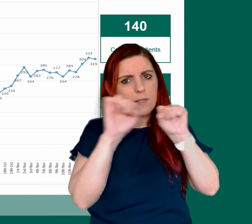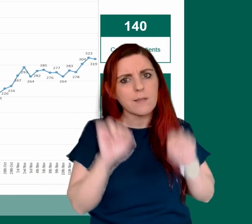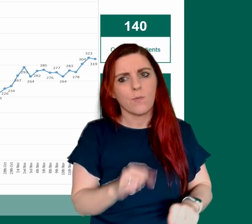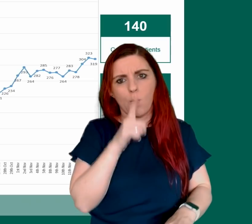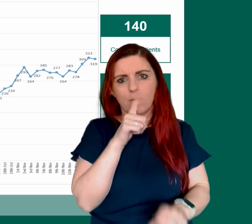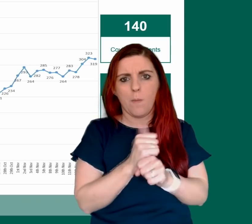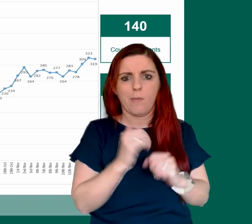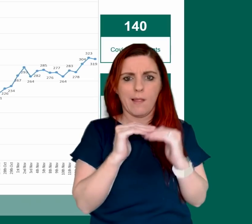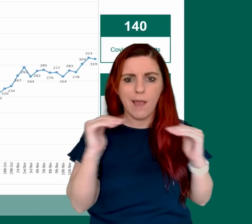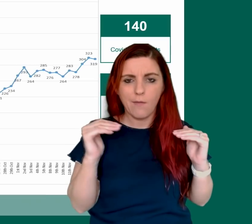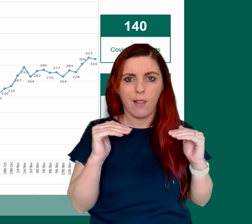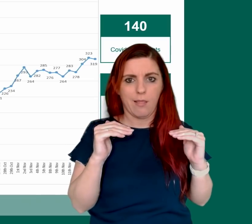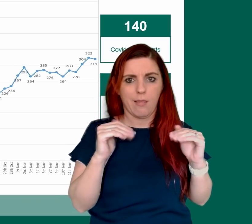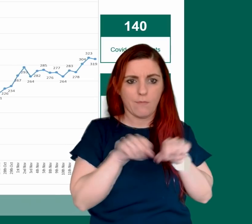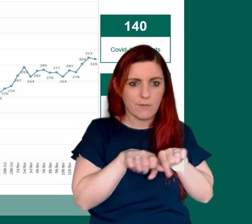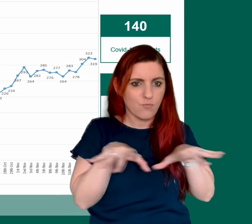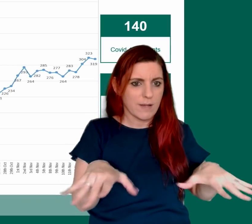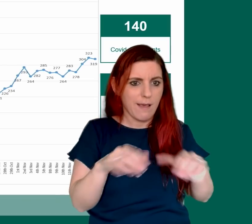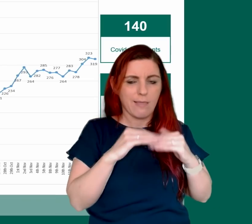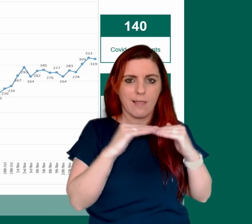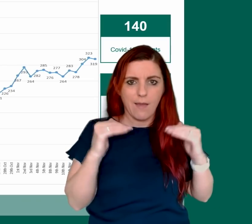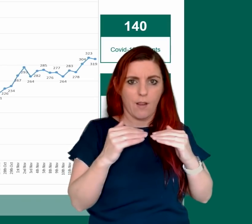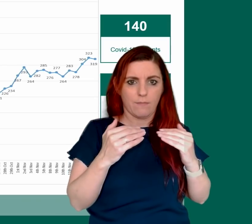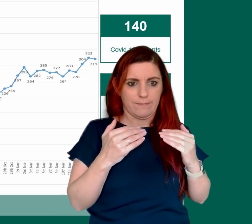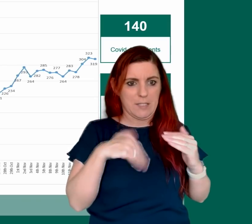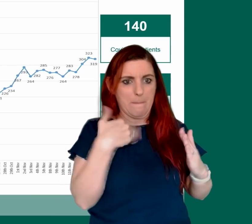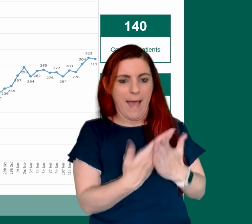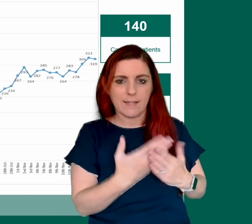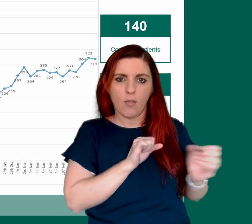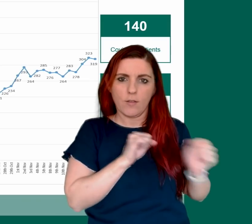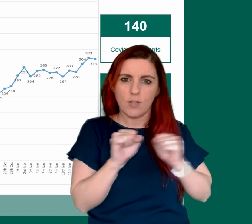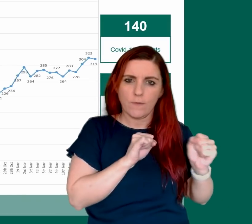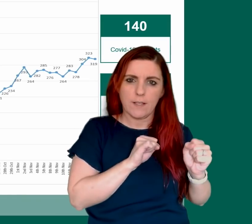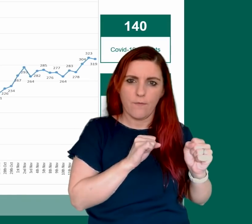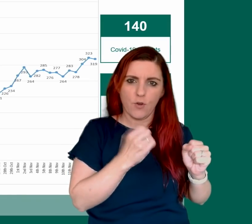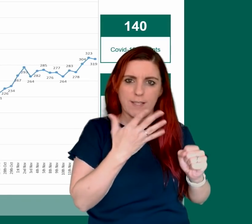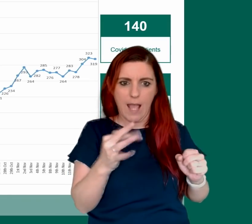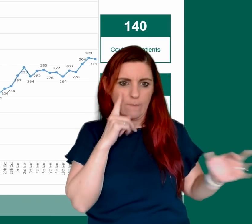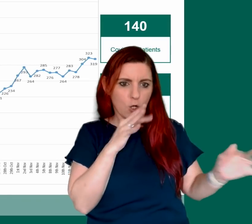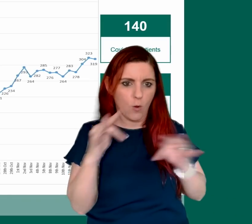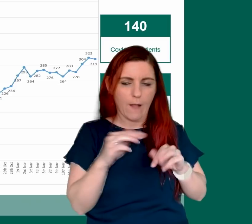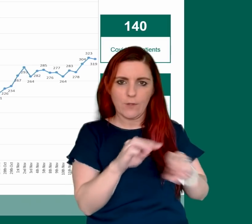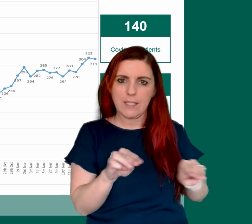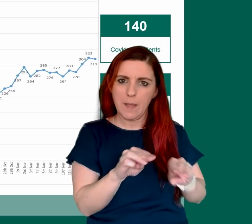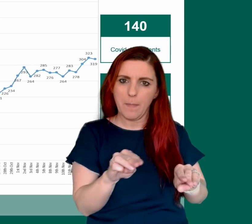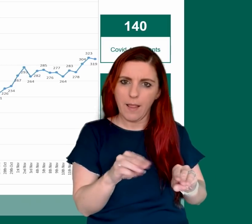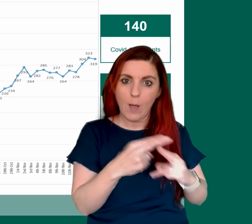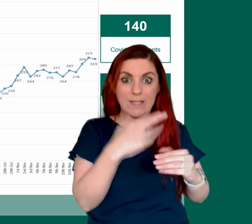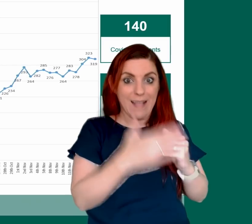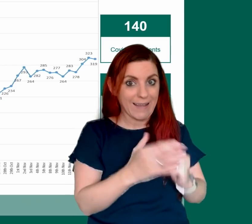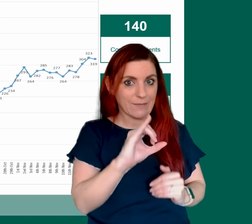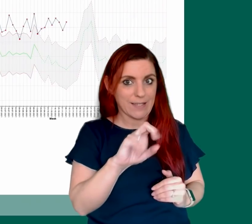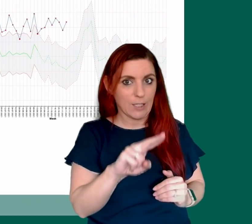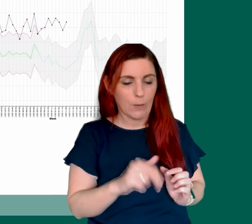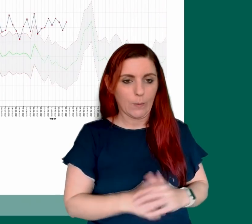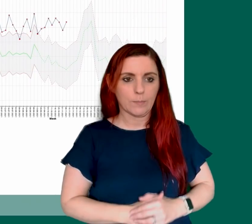acuity, and indeed the demand on our services in terms of staff being able to care for these patients outside of ICUs.